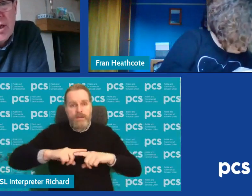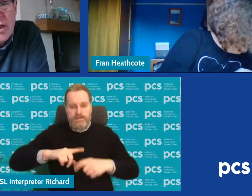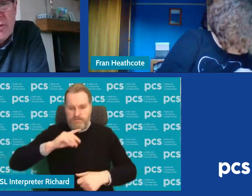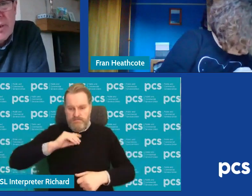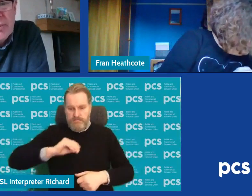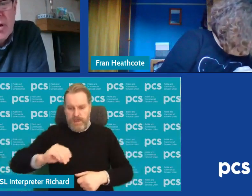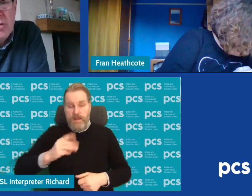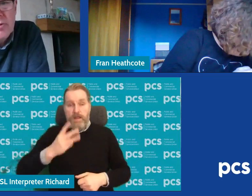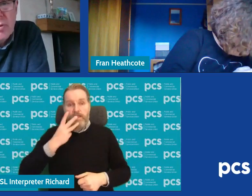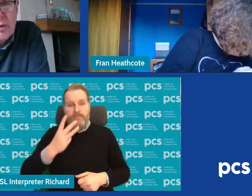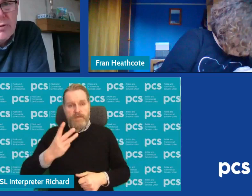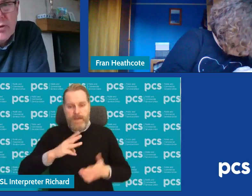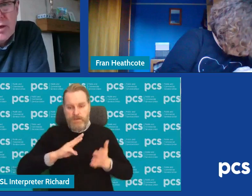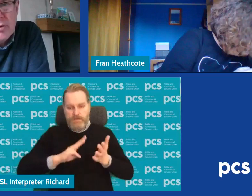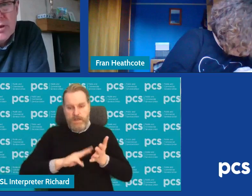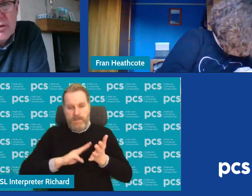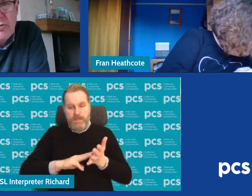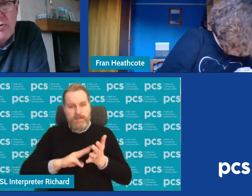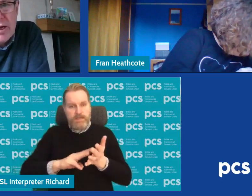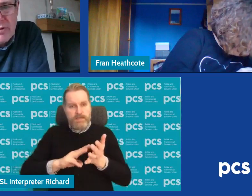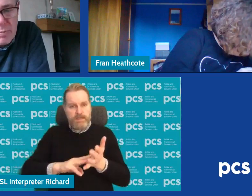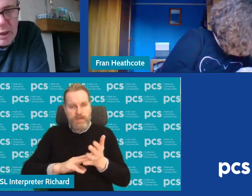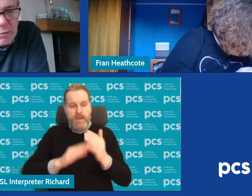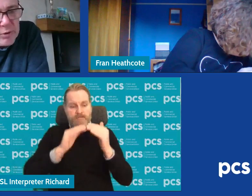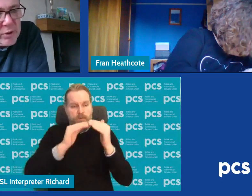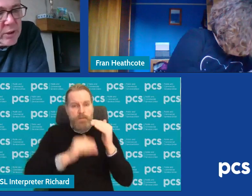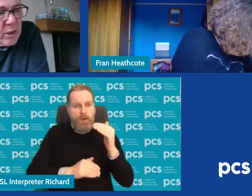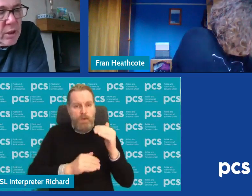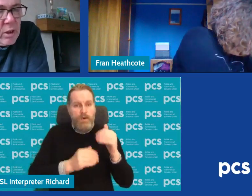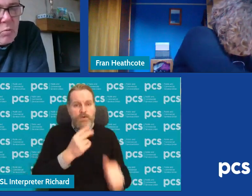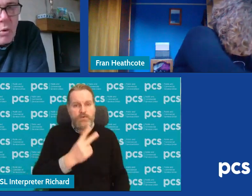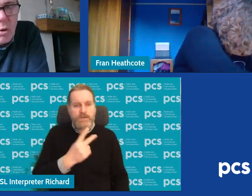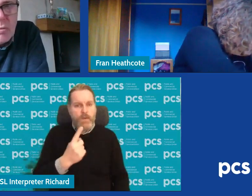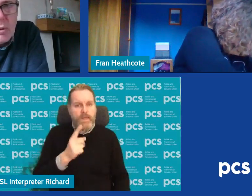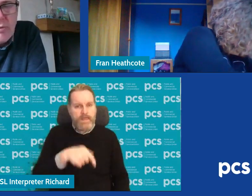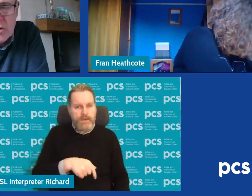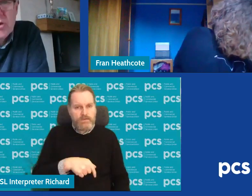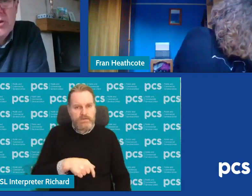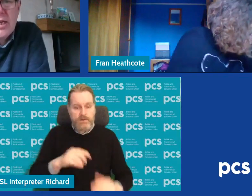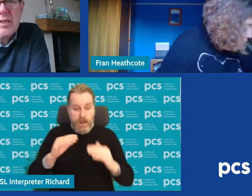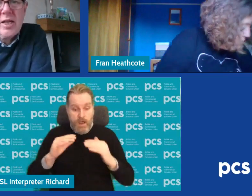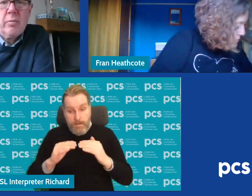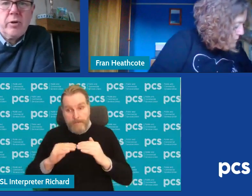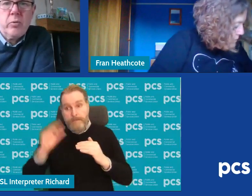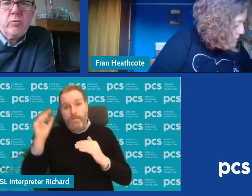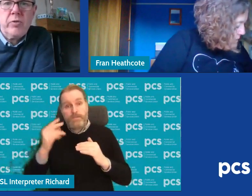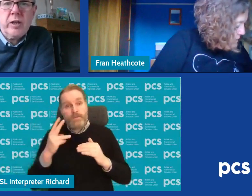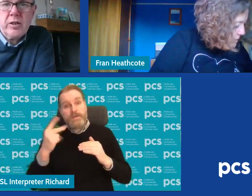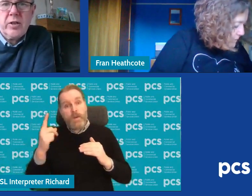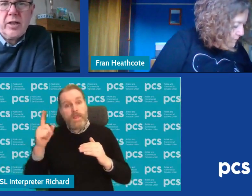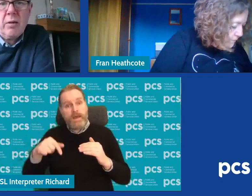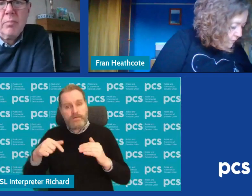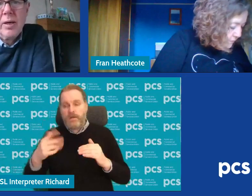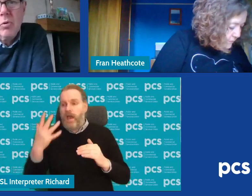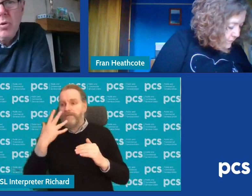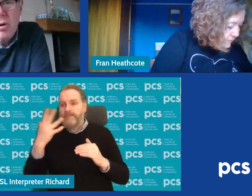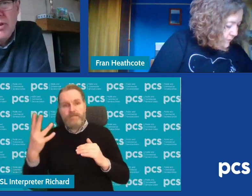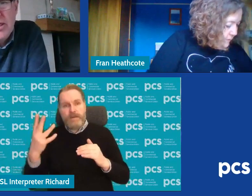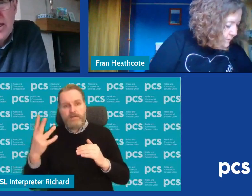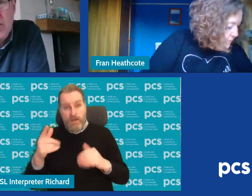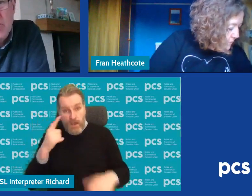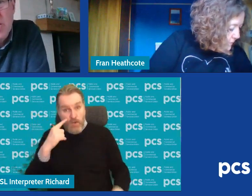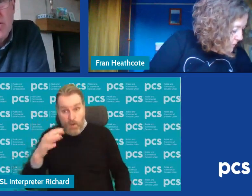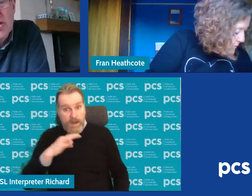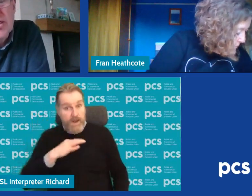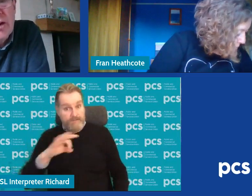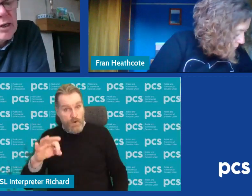24,000. For people over 24,000, it's £5. What we've also said is anyone who feels that they can pay more obviously